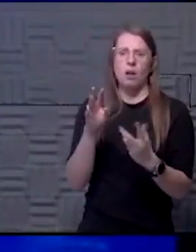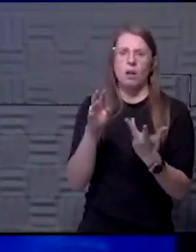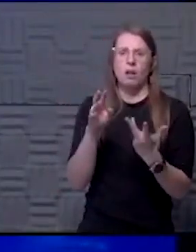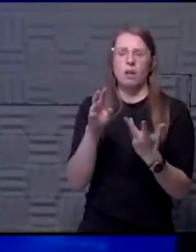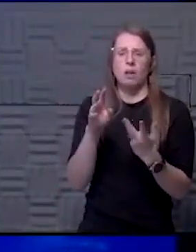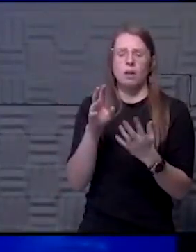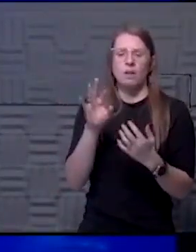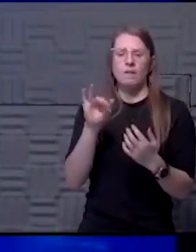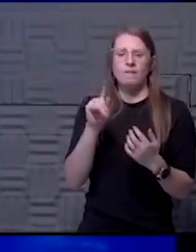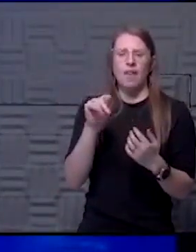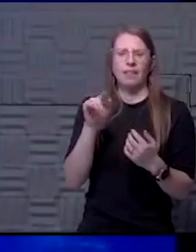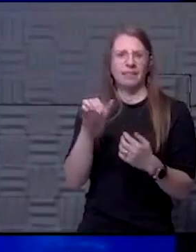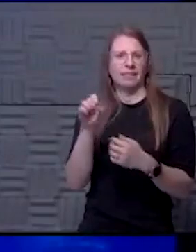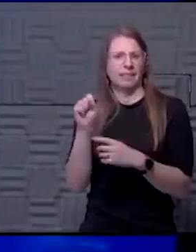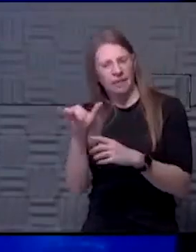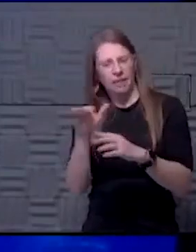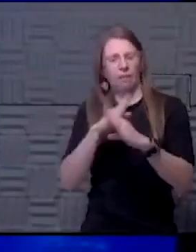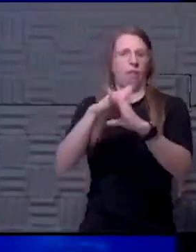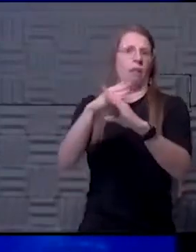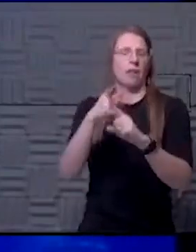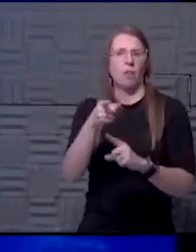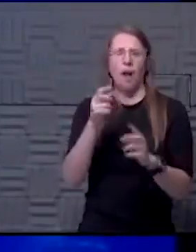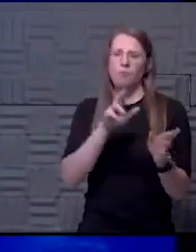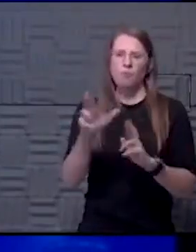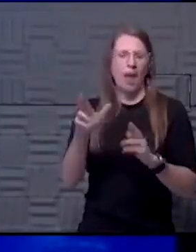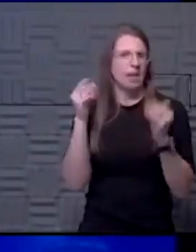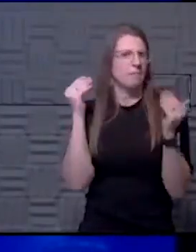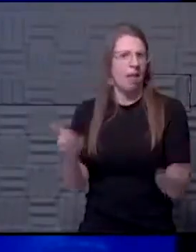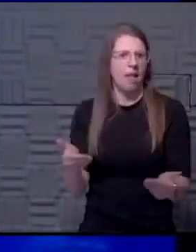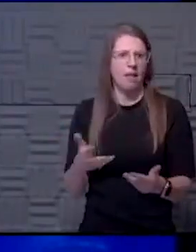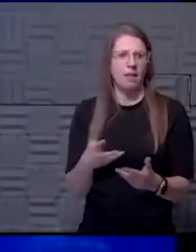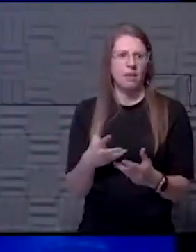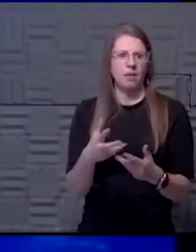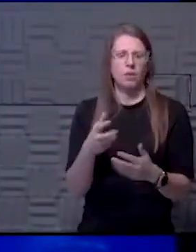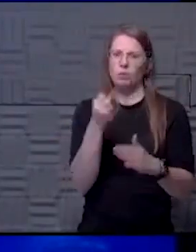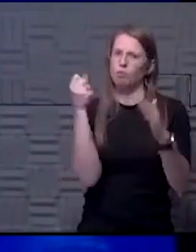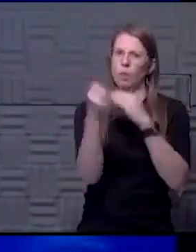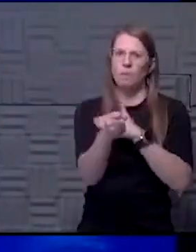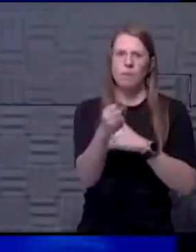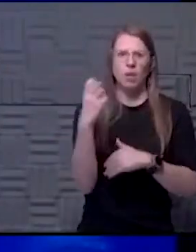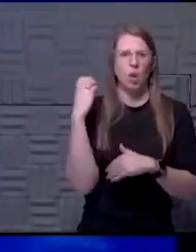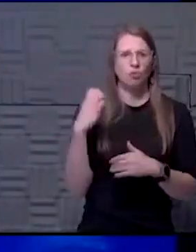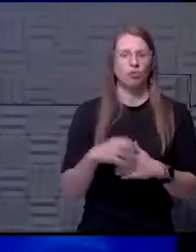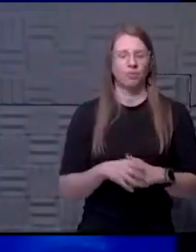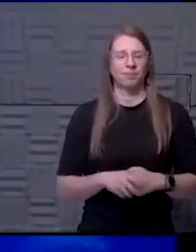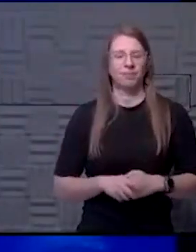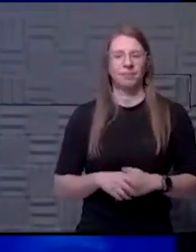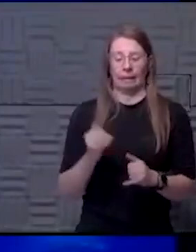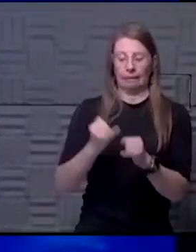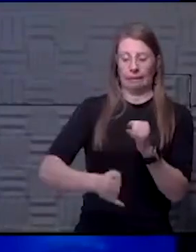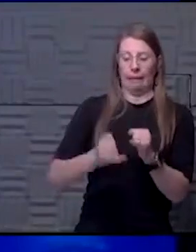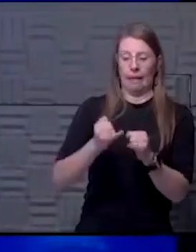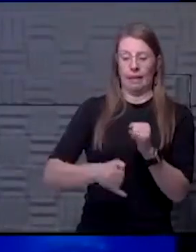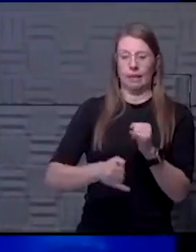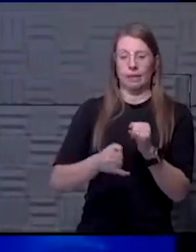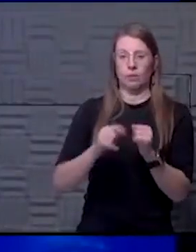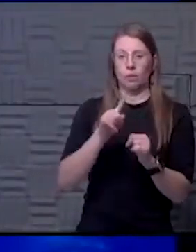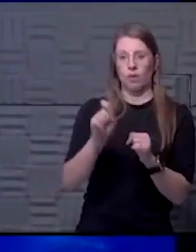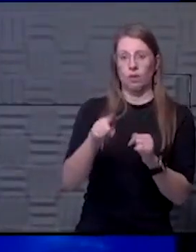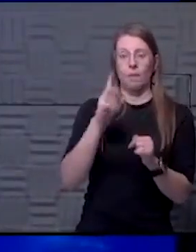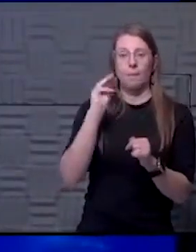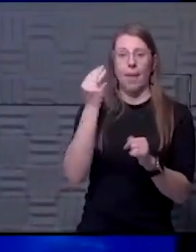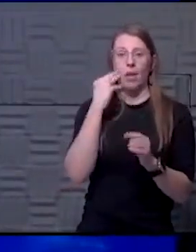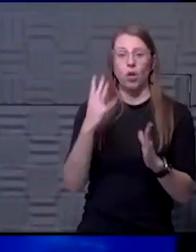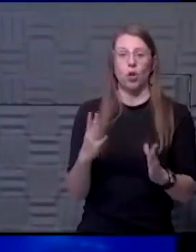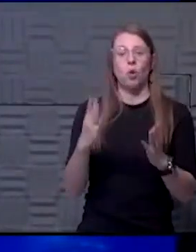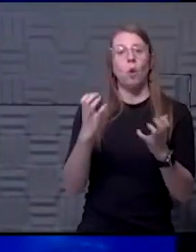fantasy camp stand in your way. I'm ready to play. Just put me in, Coach. Okay, Jill. Last question would be for the mayor. That